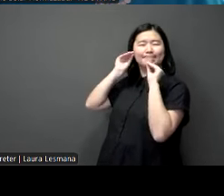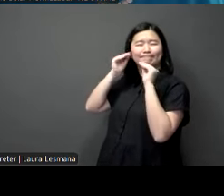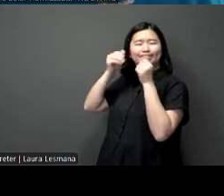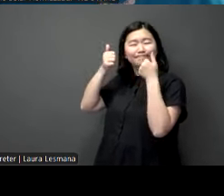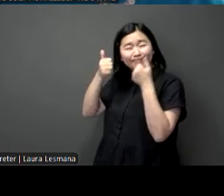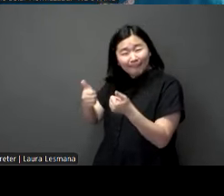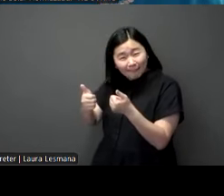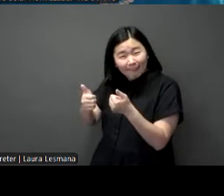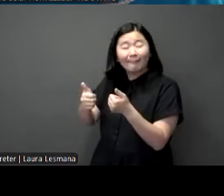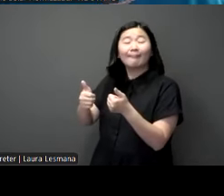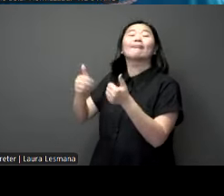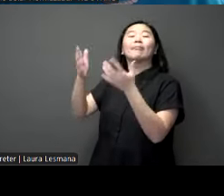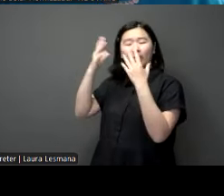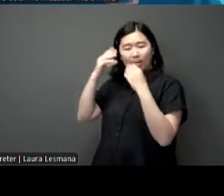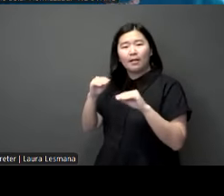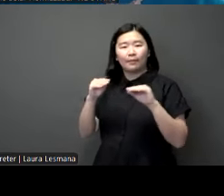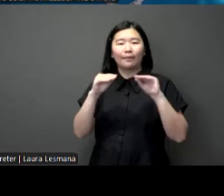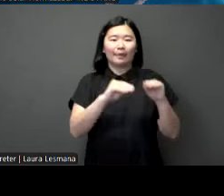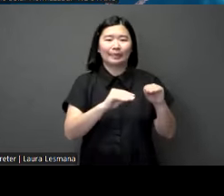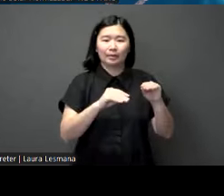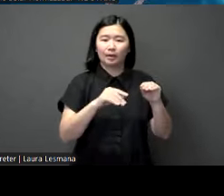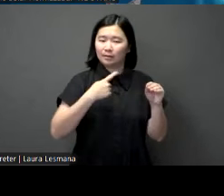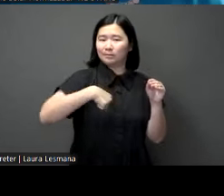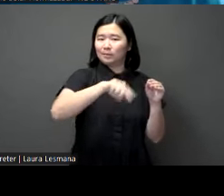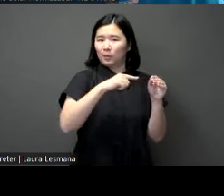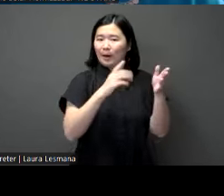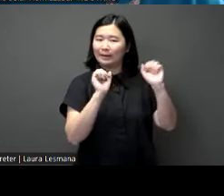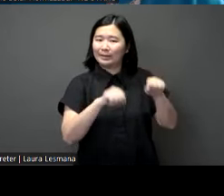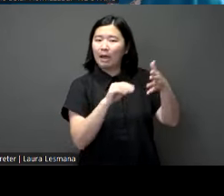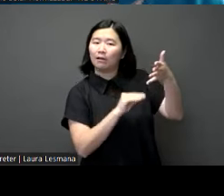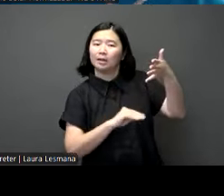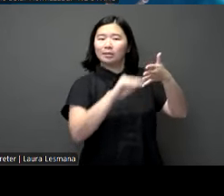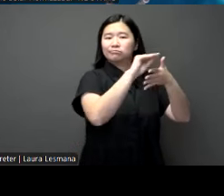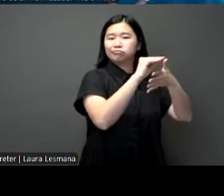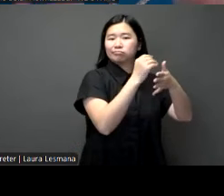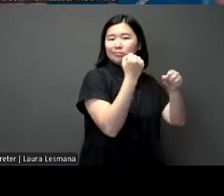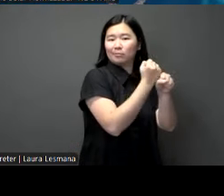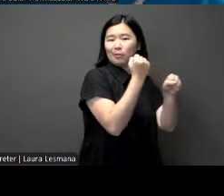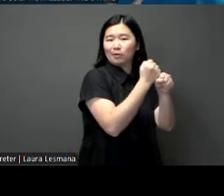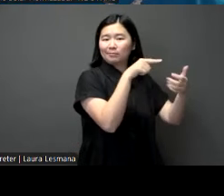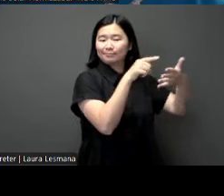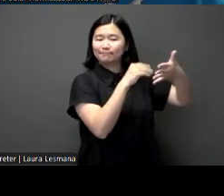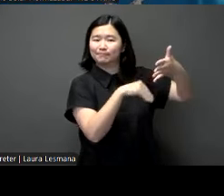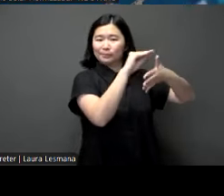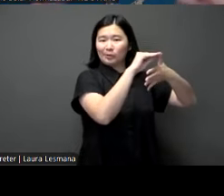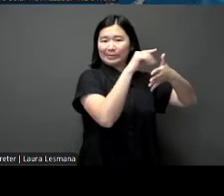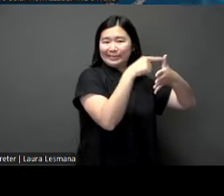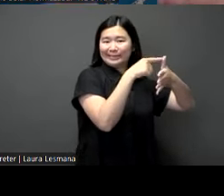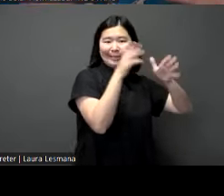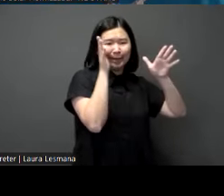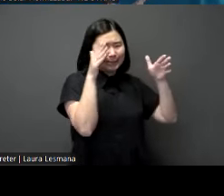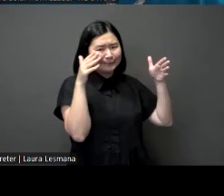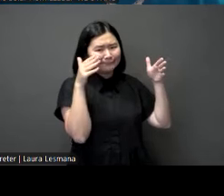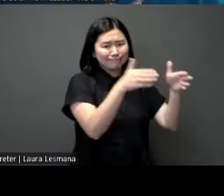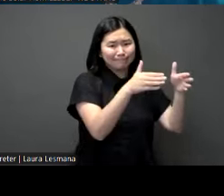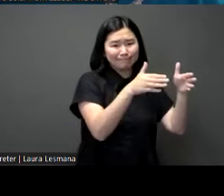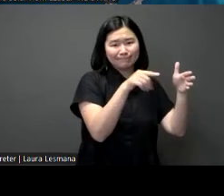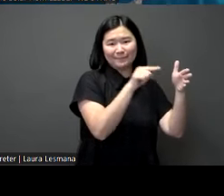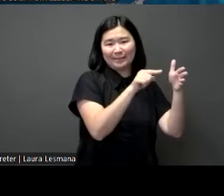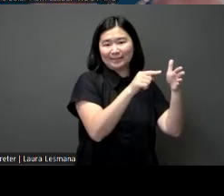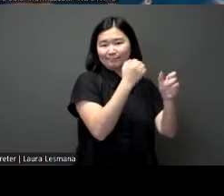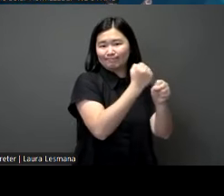on the conditions or the context in the different countries. This takes us to a different tool, which is called Innova. It is